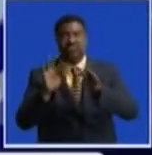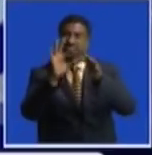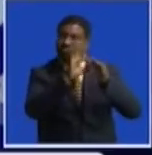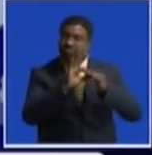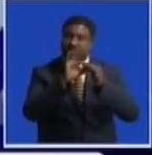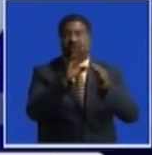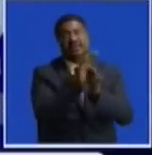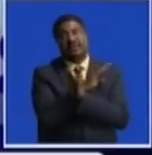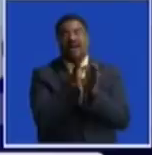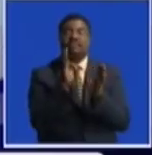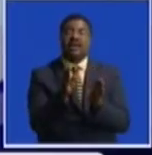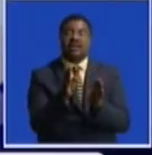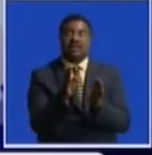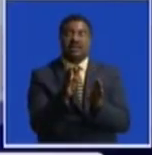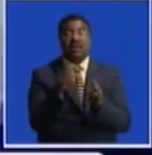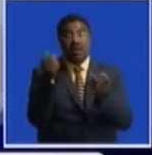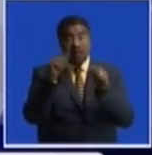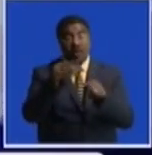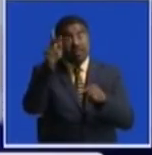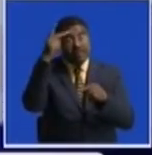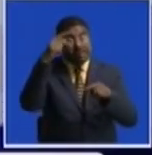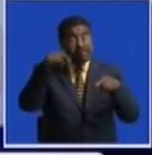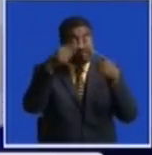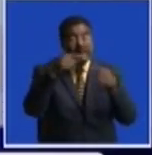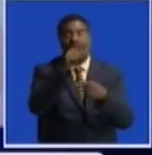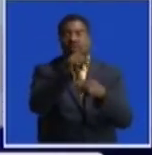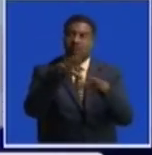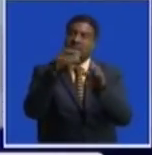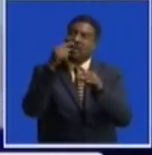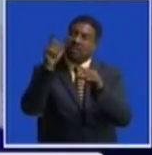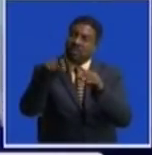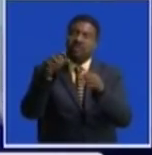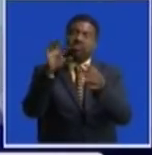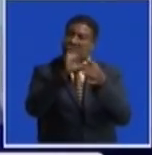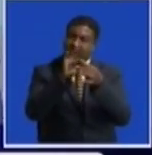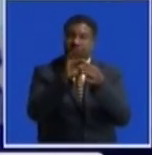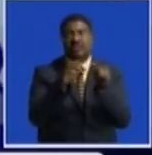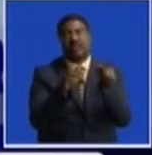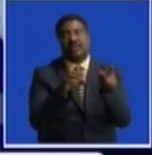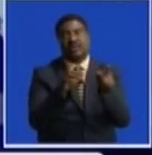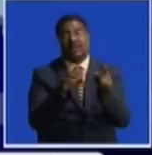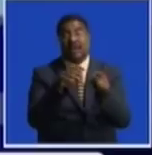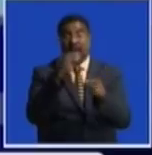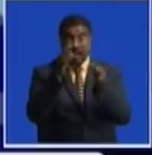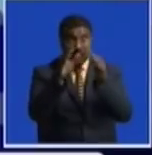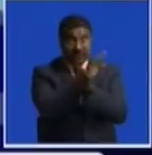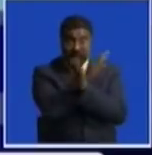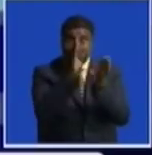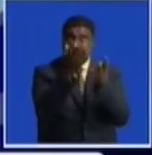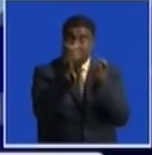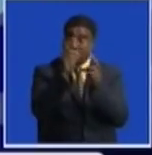Zambians, even amid political tension. The head of state says Zambians will do well to honor her legacy